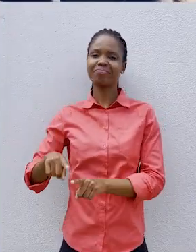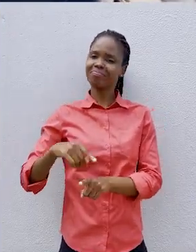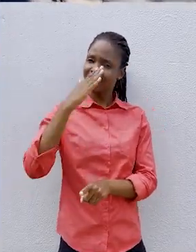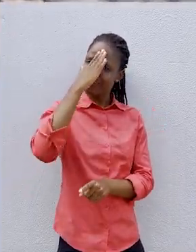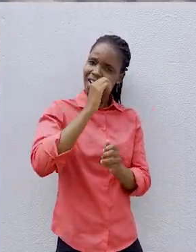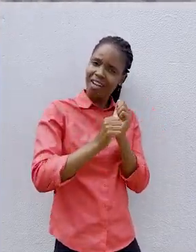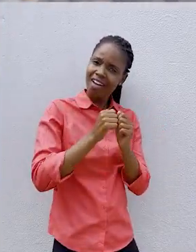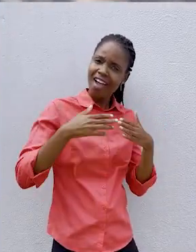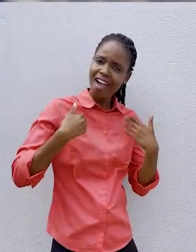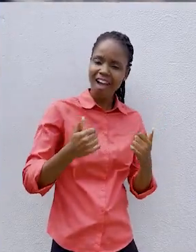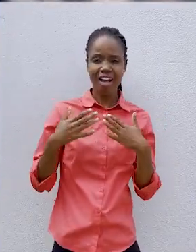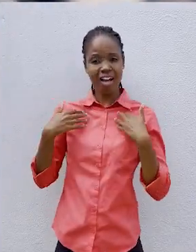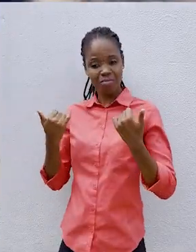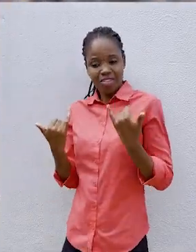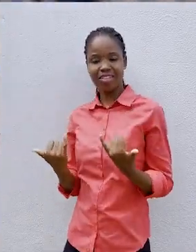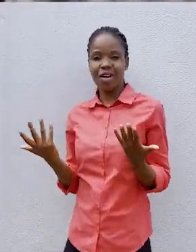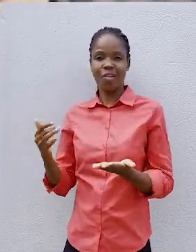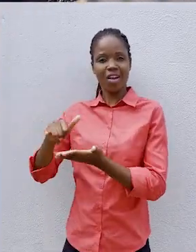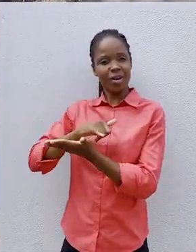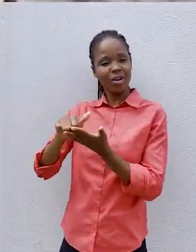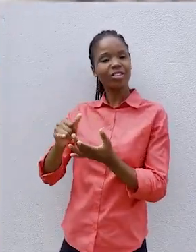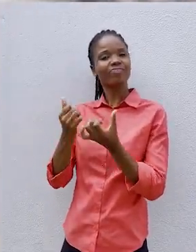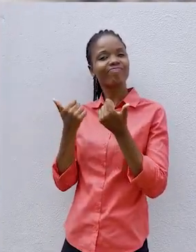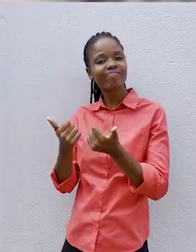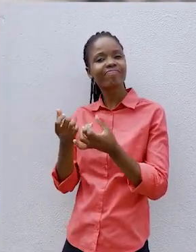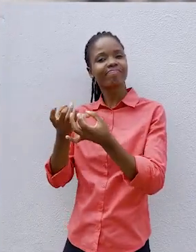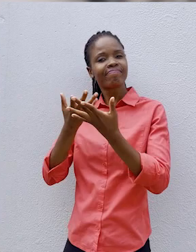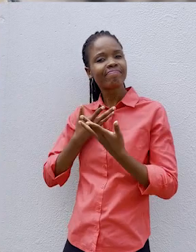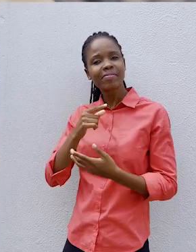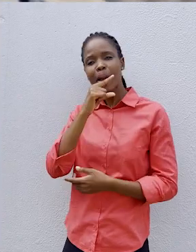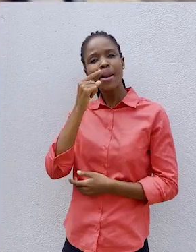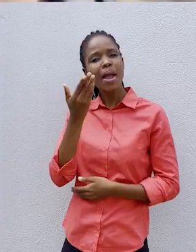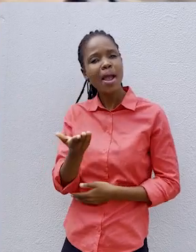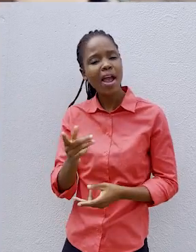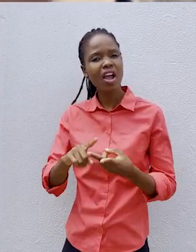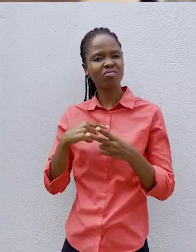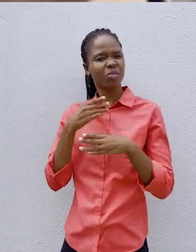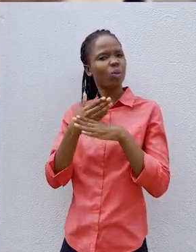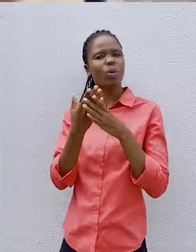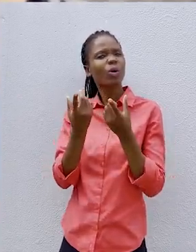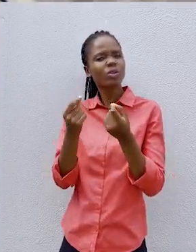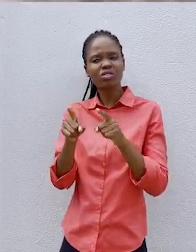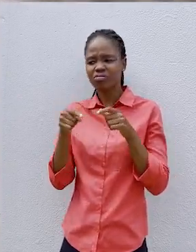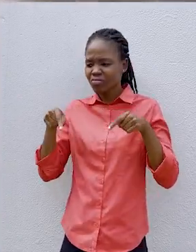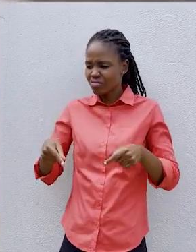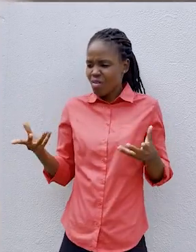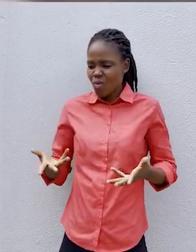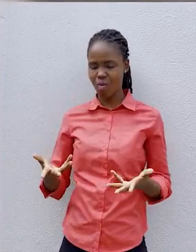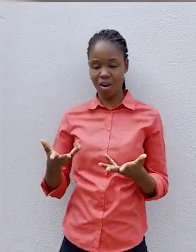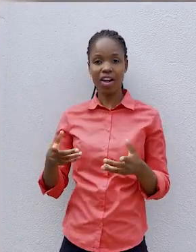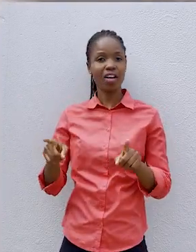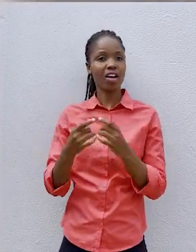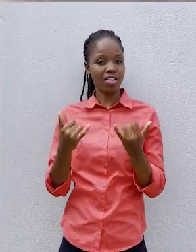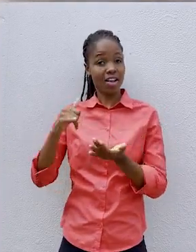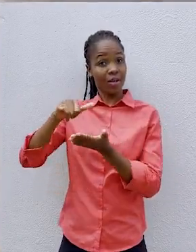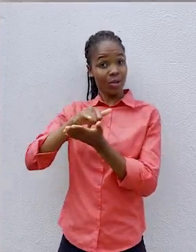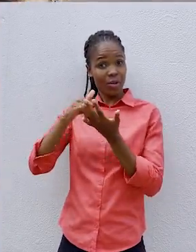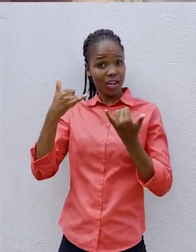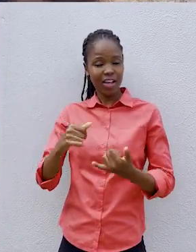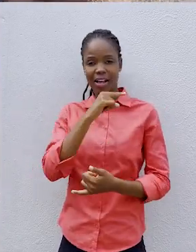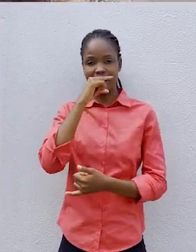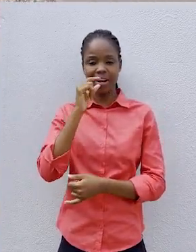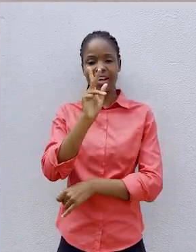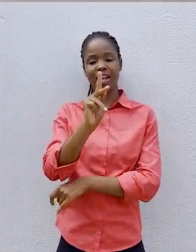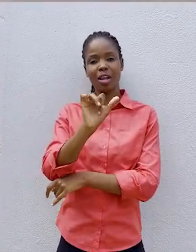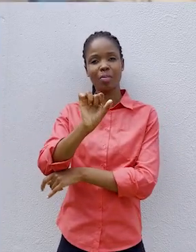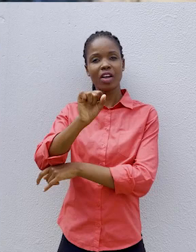How you doing, brother? What's up? Where we at? We're in New York. Cool, man. Tell me, what's your name, what it is that you do, and where we at right now? We're in New York right